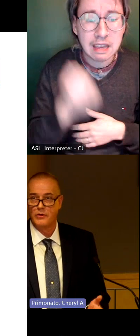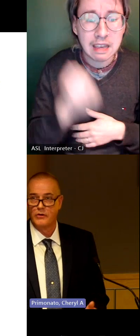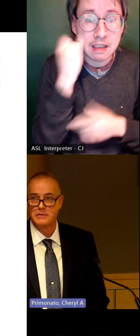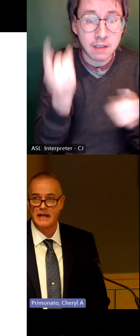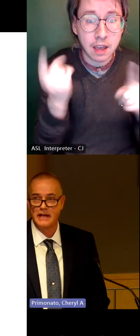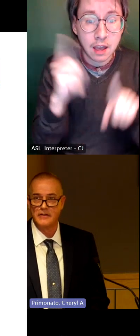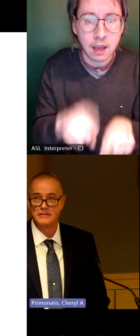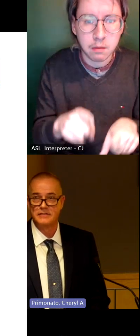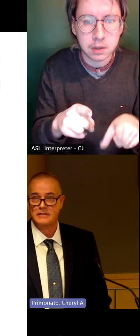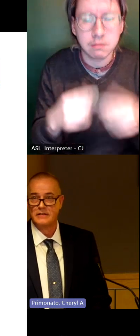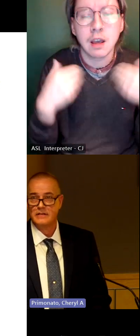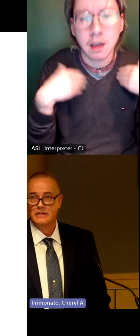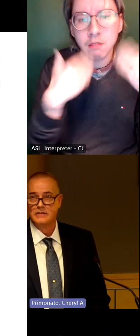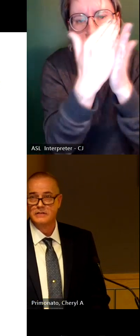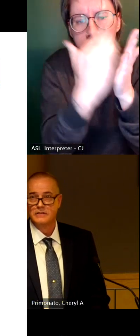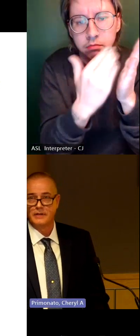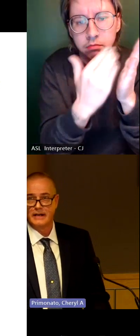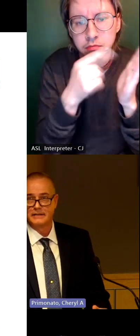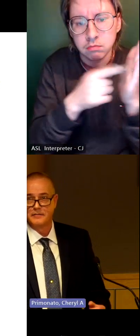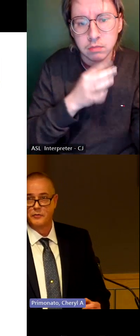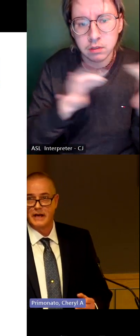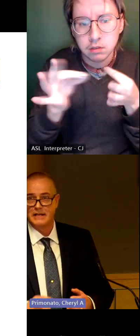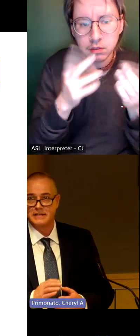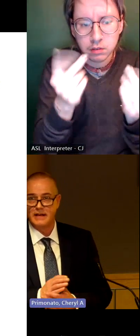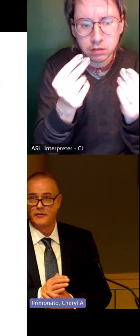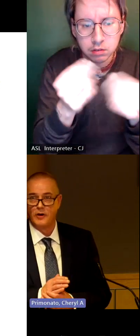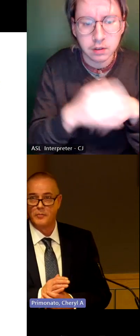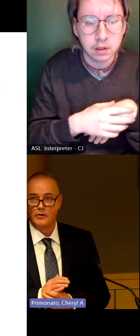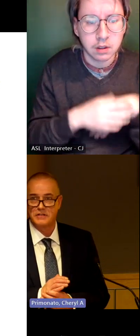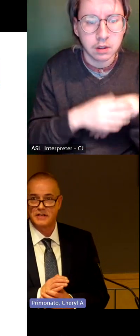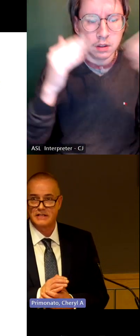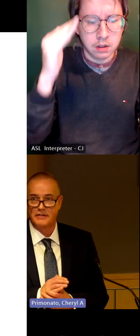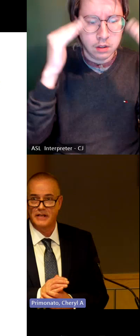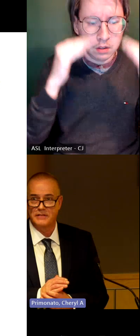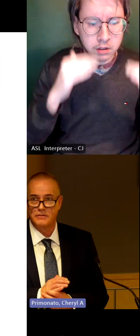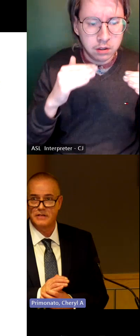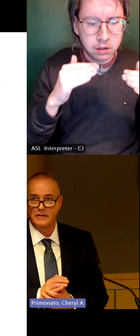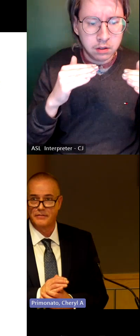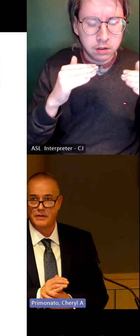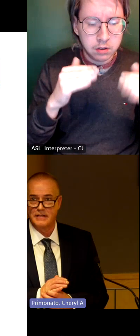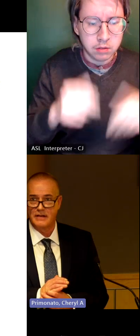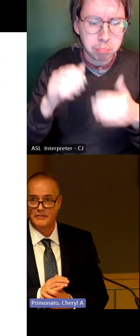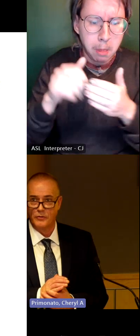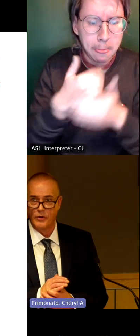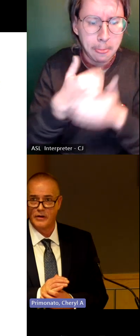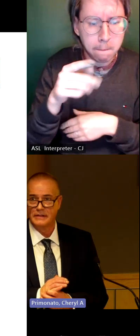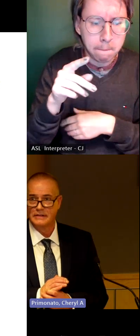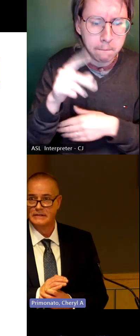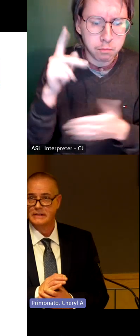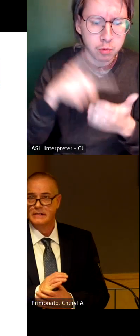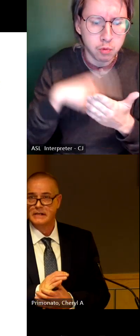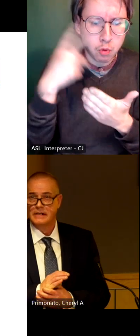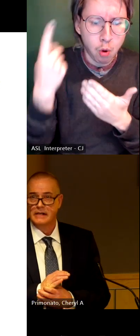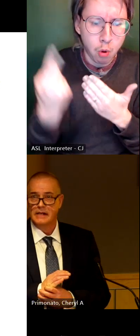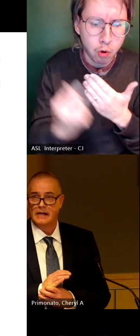Updates to program standards to reflect the 49 CFR Part 672, 73, and 74.